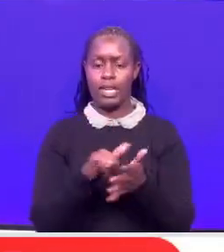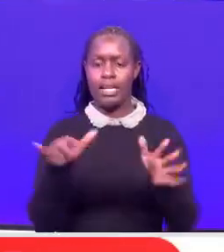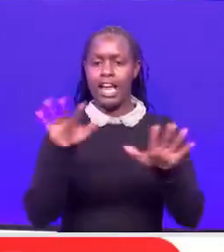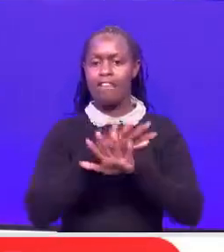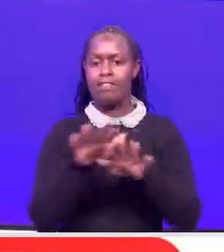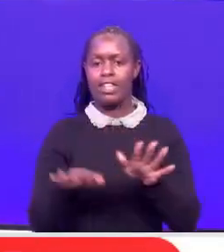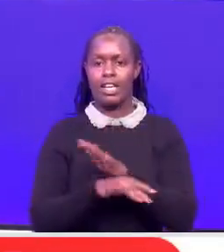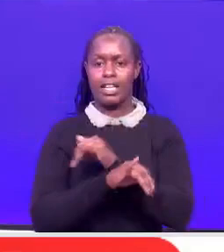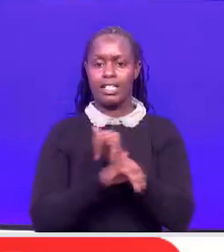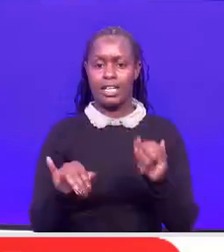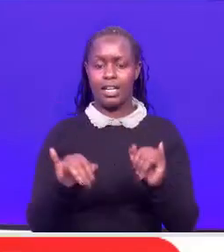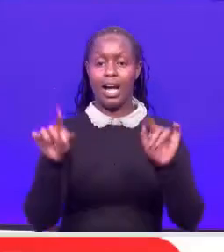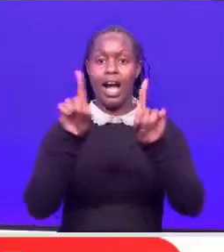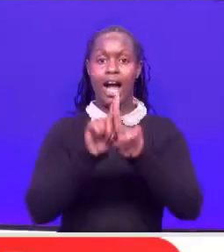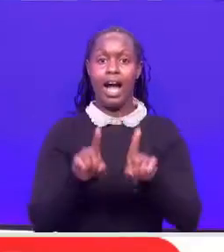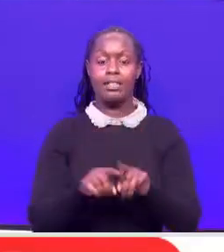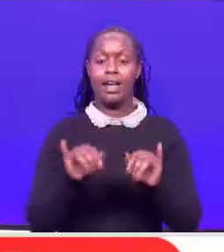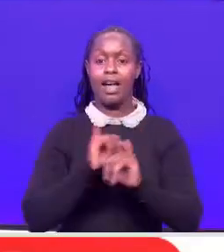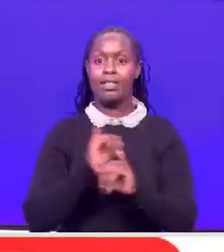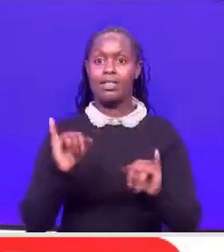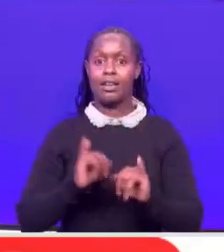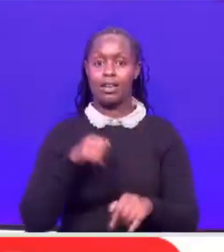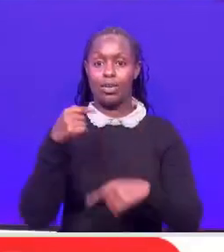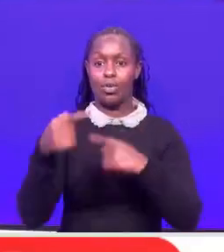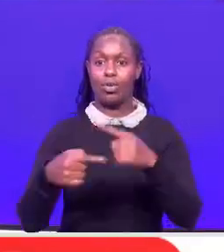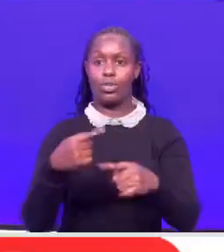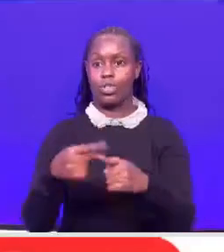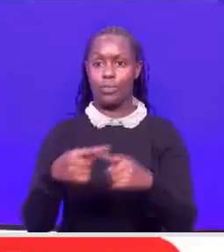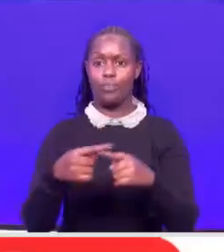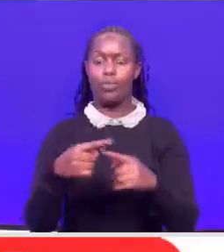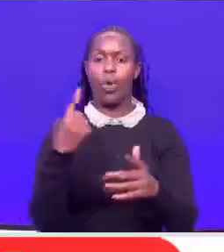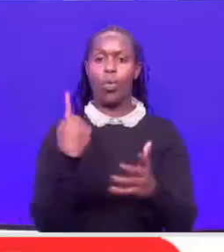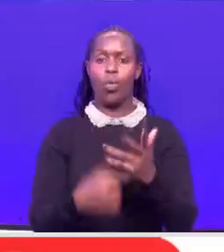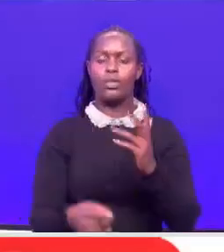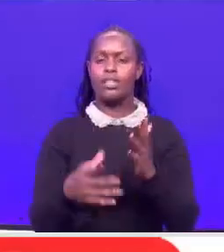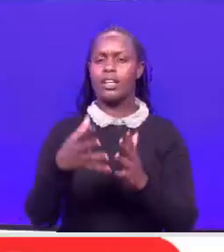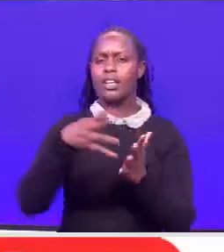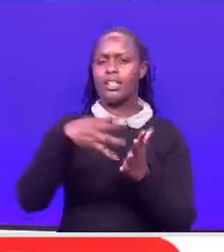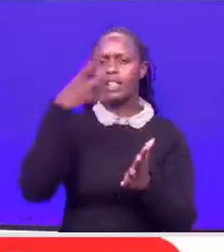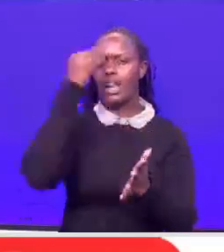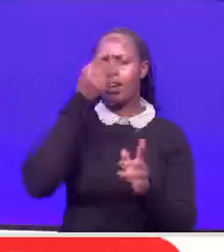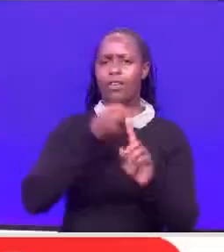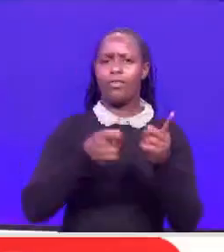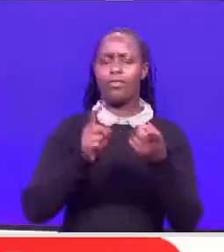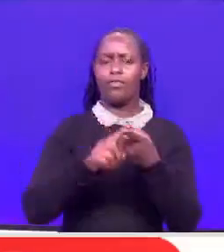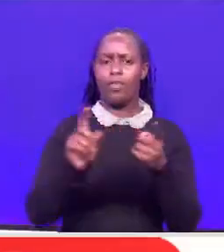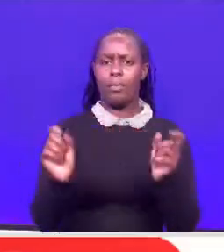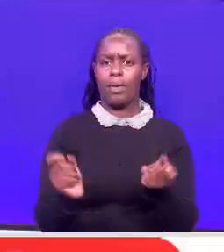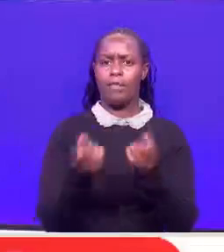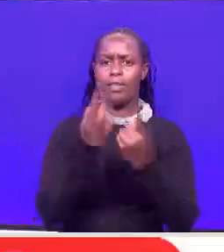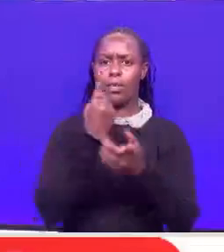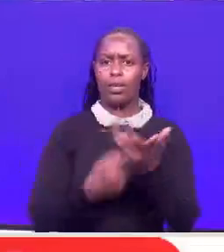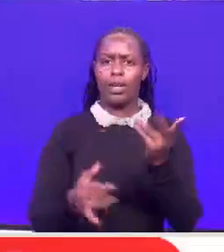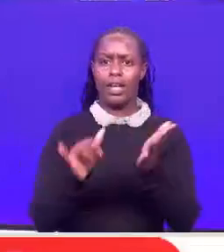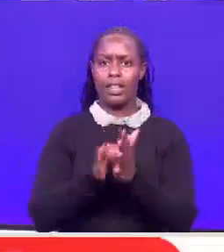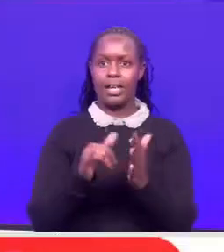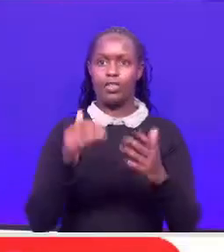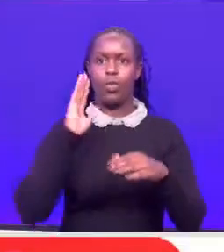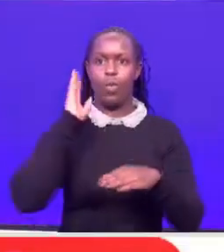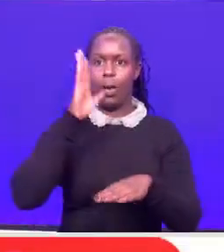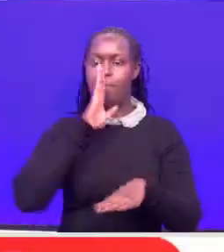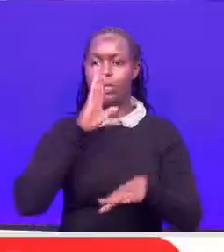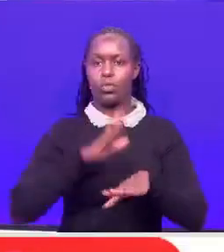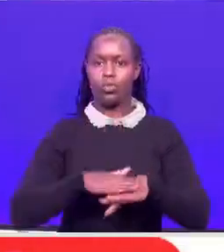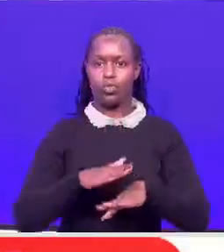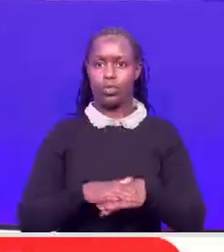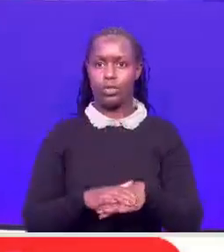the cleanup progresses, the lessons are learned from the event. There is optimism for the days ahead. Behind me is